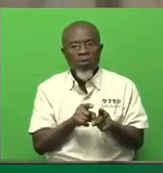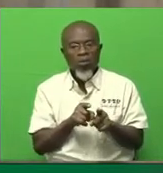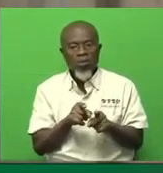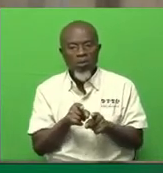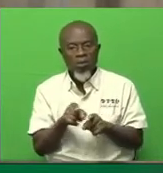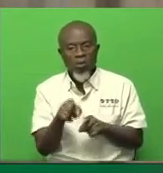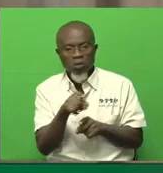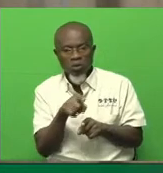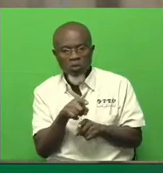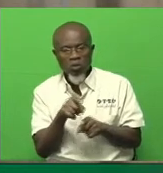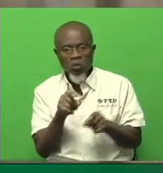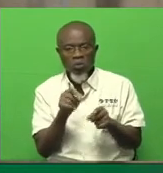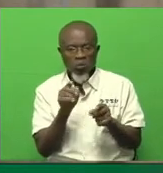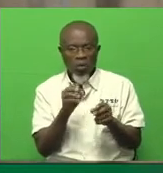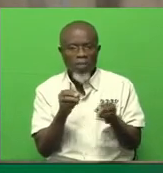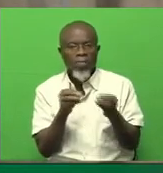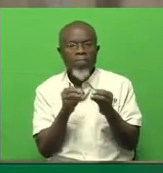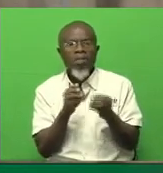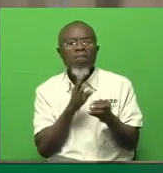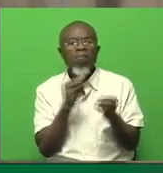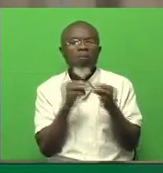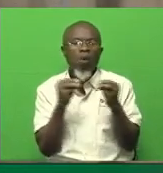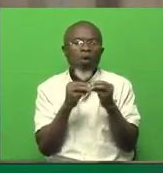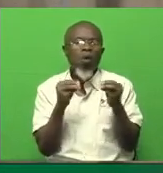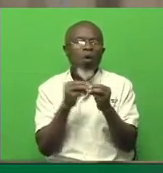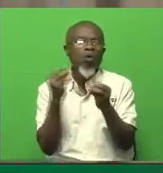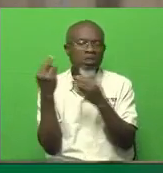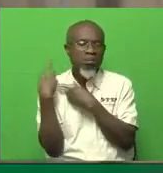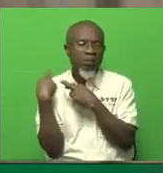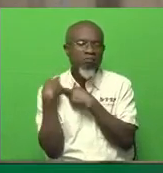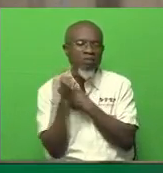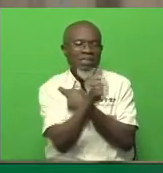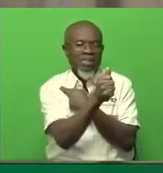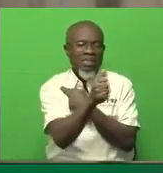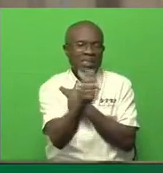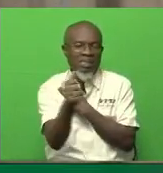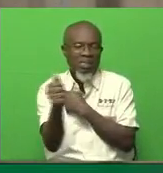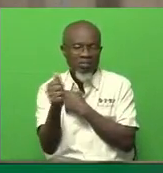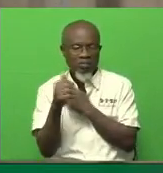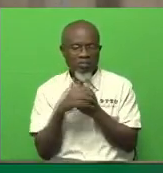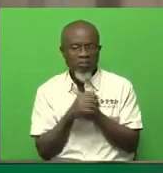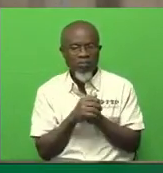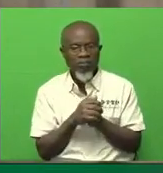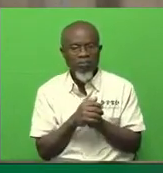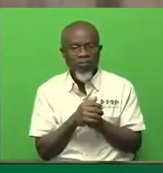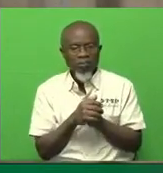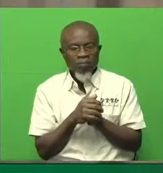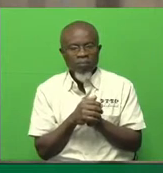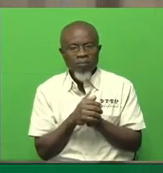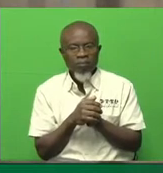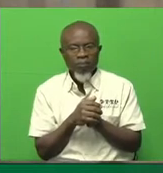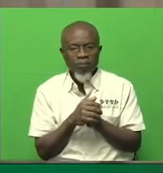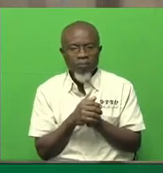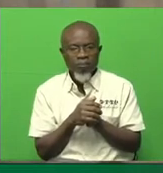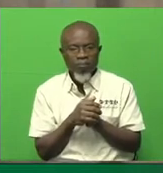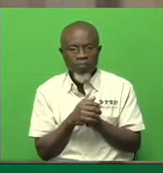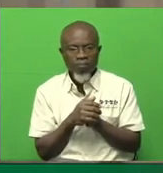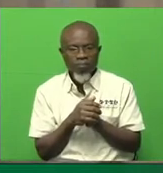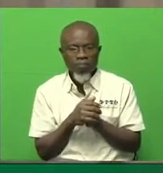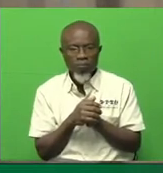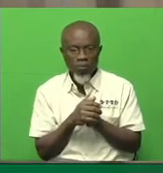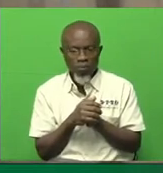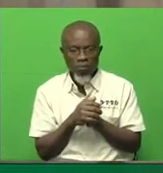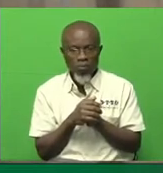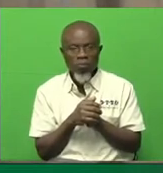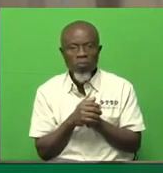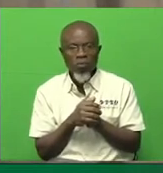right so between 2015 and 2020 citizens are their belts have become so tight they are starting to suffocate